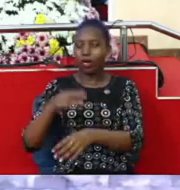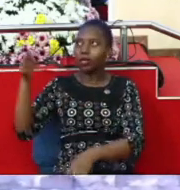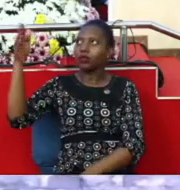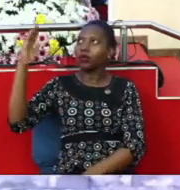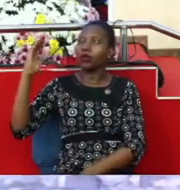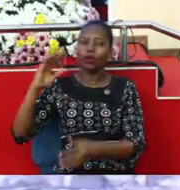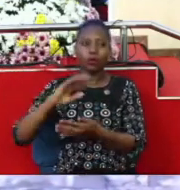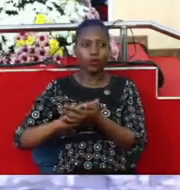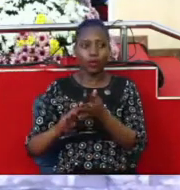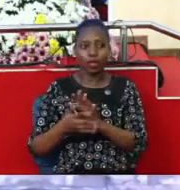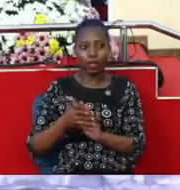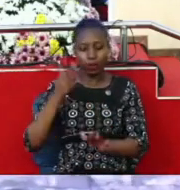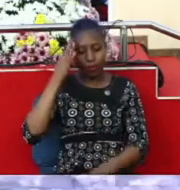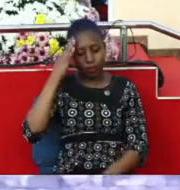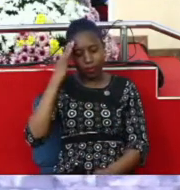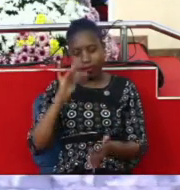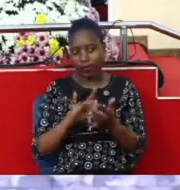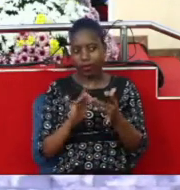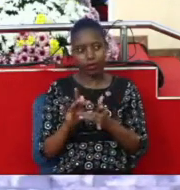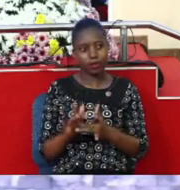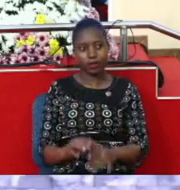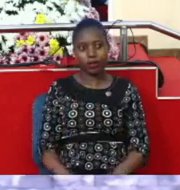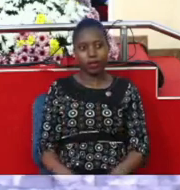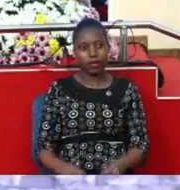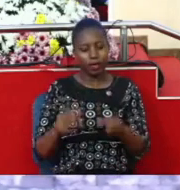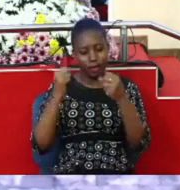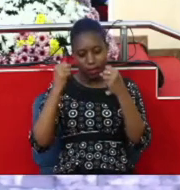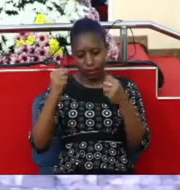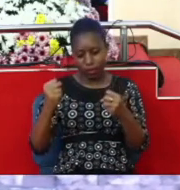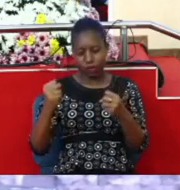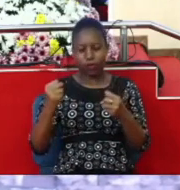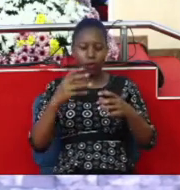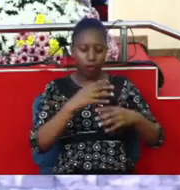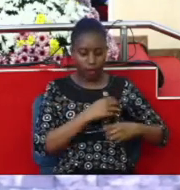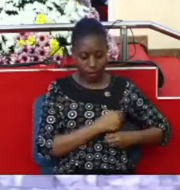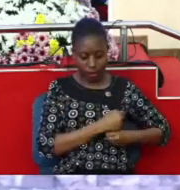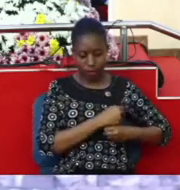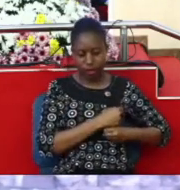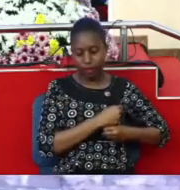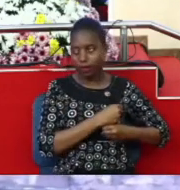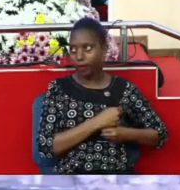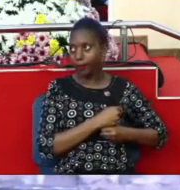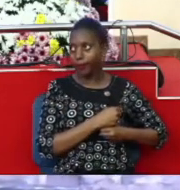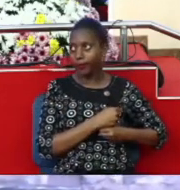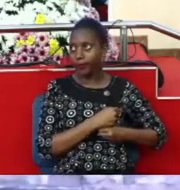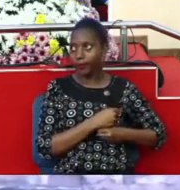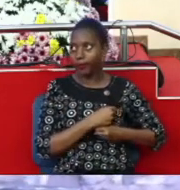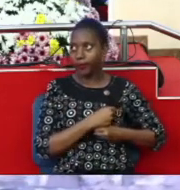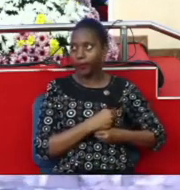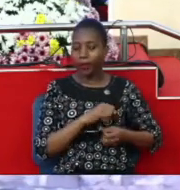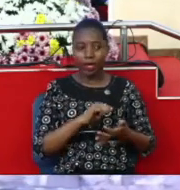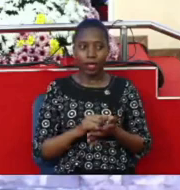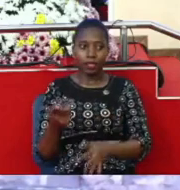Blessed be the name of the Lord. It is a strong conviction and trust that comes two